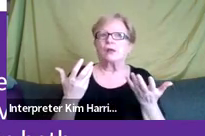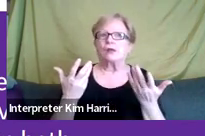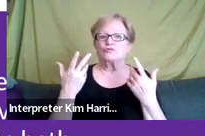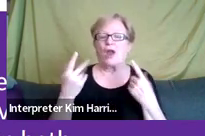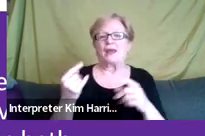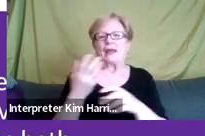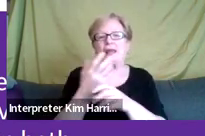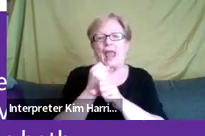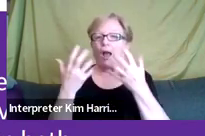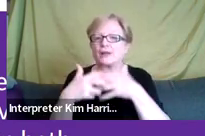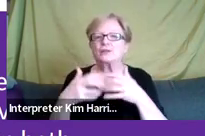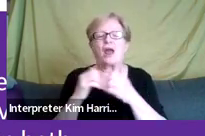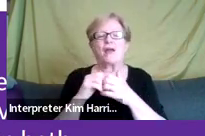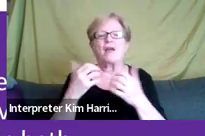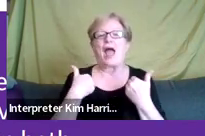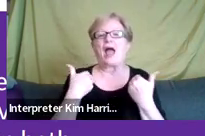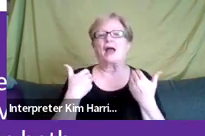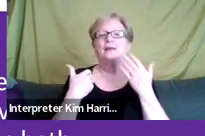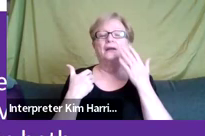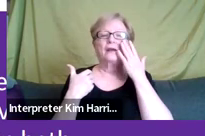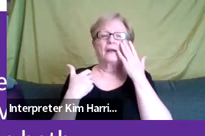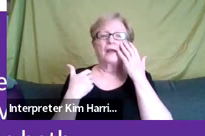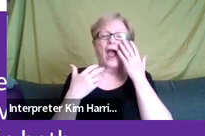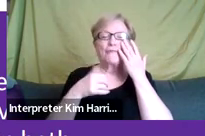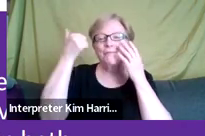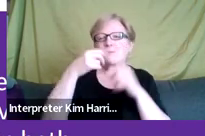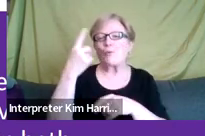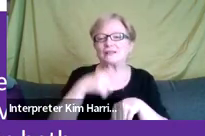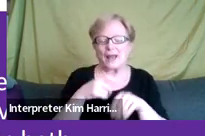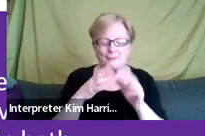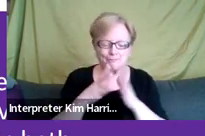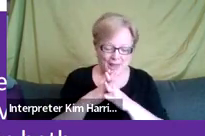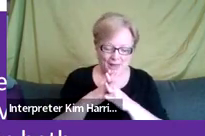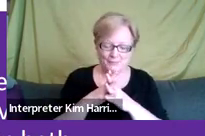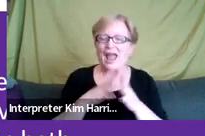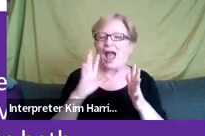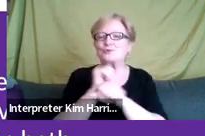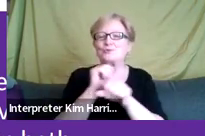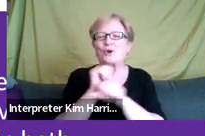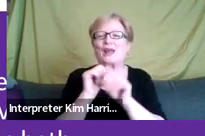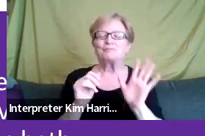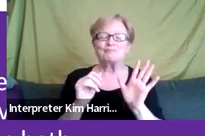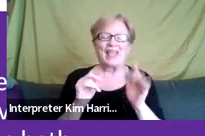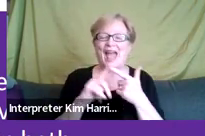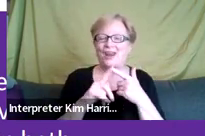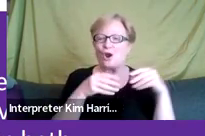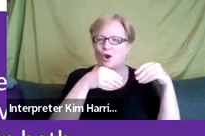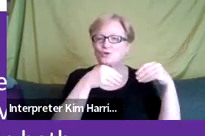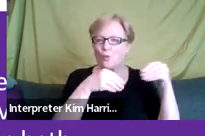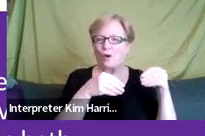I've had shadows. Maybe I remember one time I was working at a retail